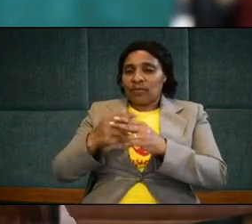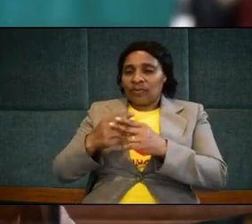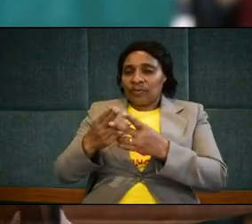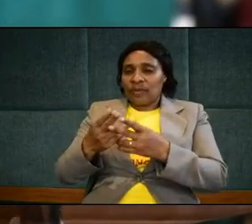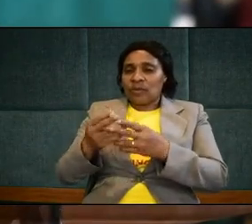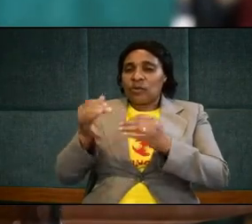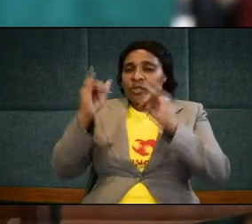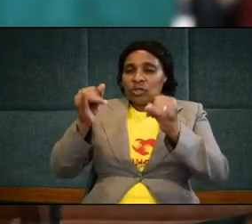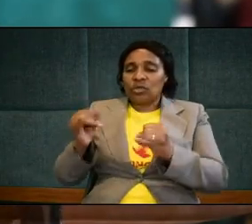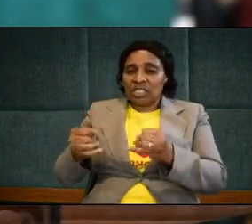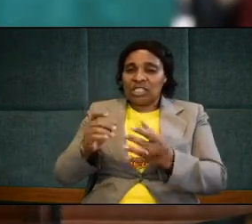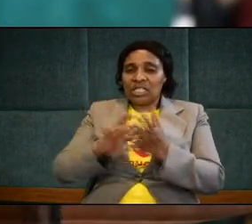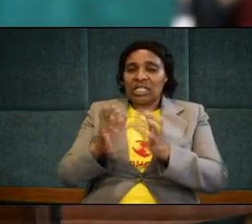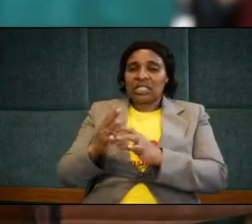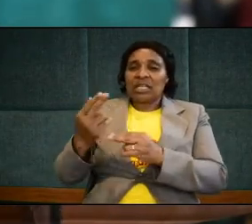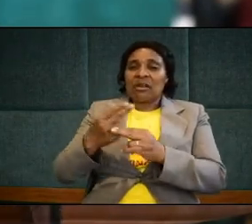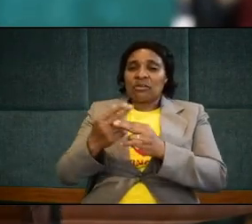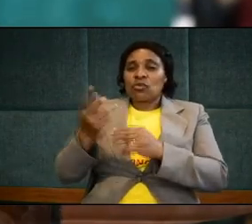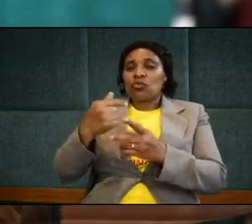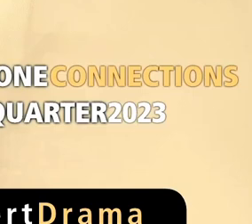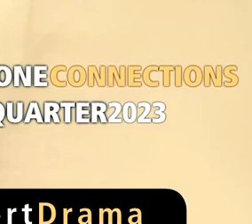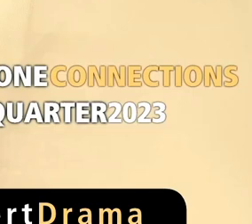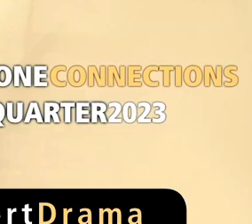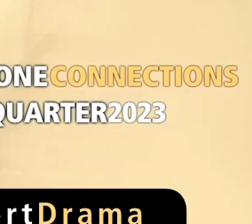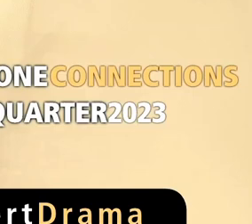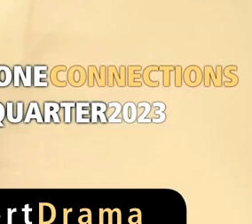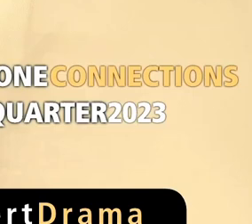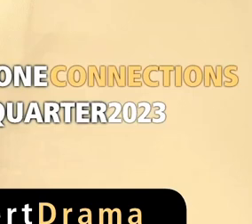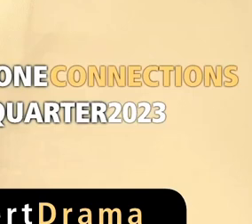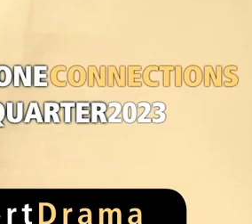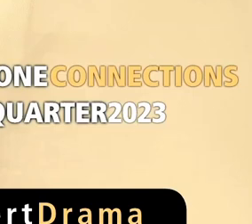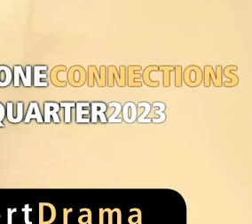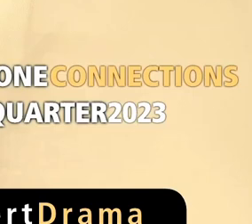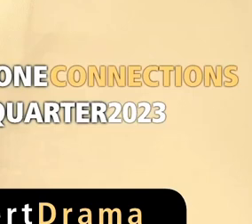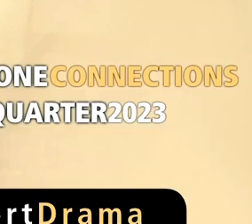and to the other countries and beyond. Amen.